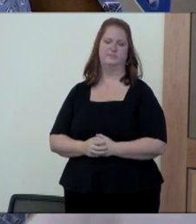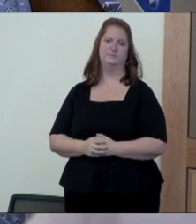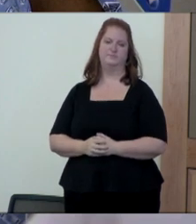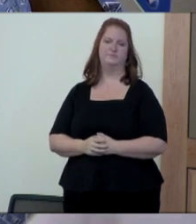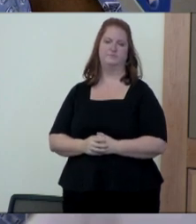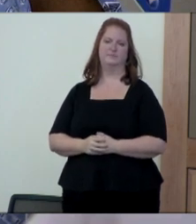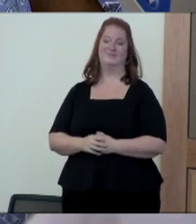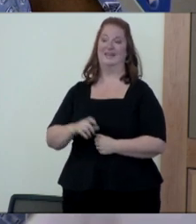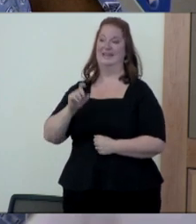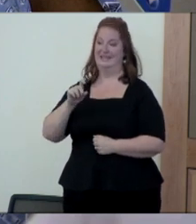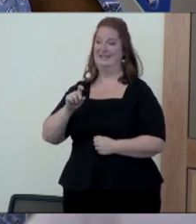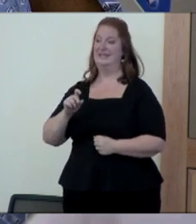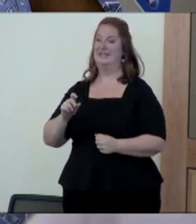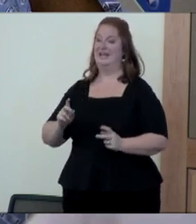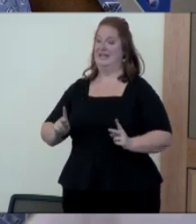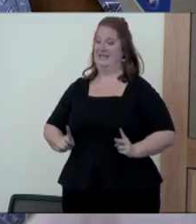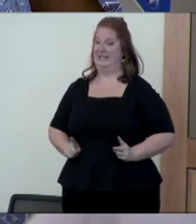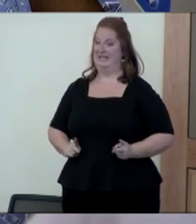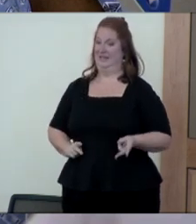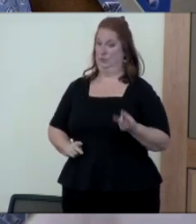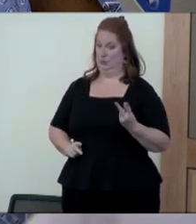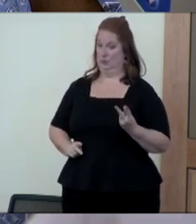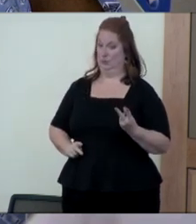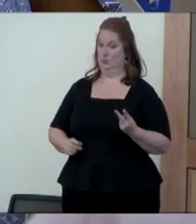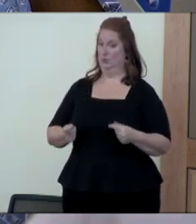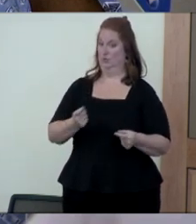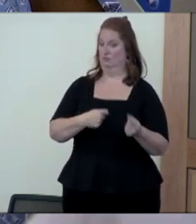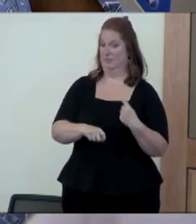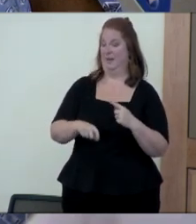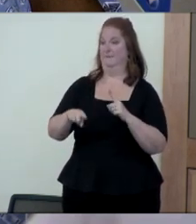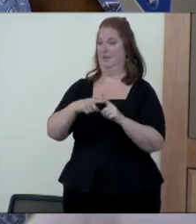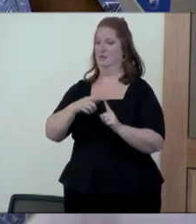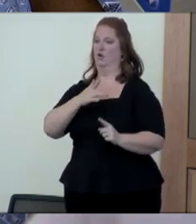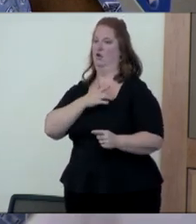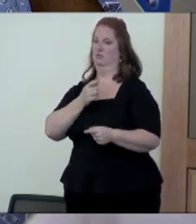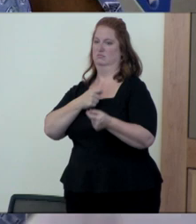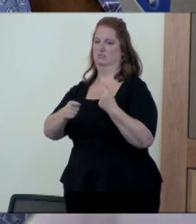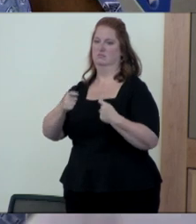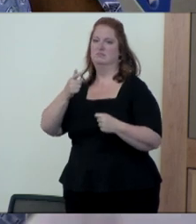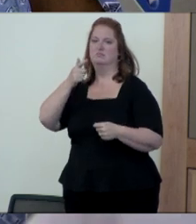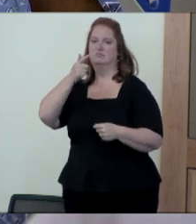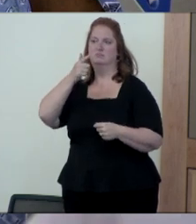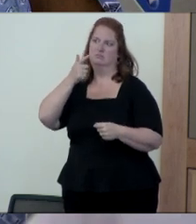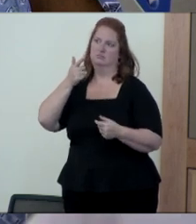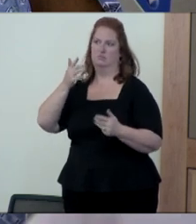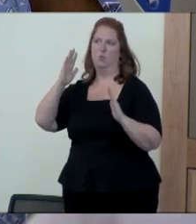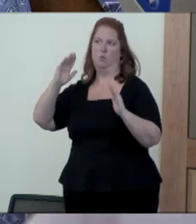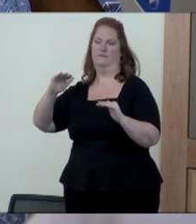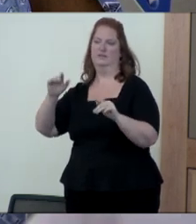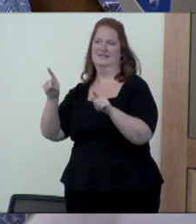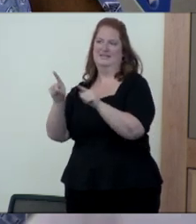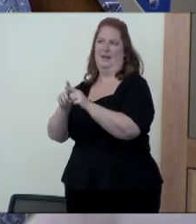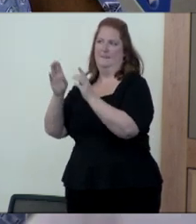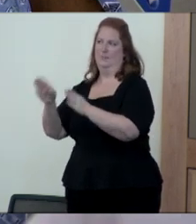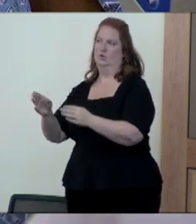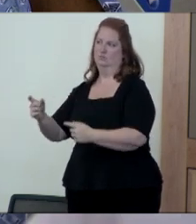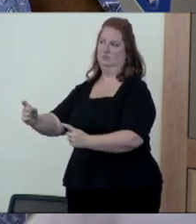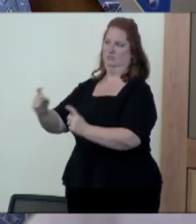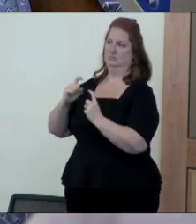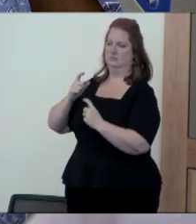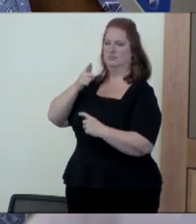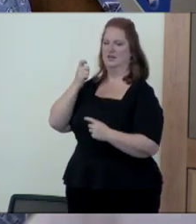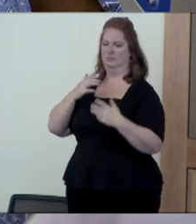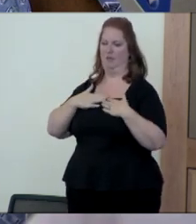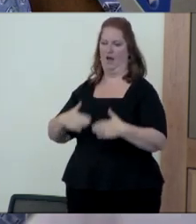require both a kidney and a heart transplant, ideally from the same donor, so that we could minimize the risk of